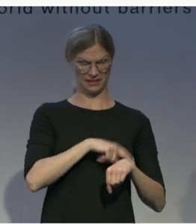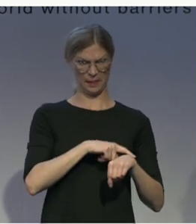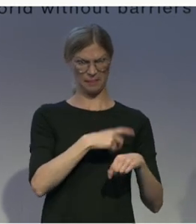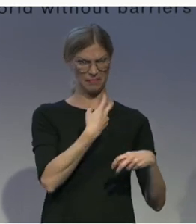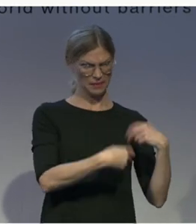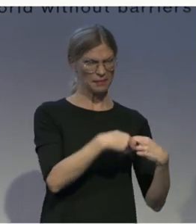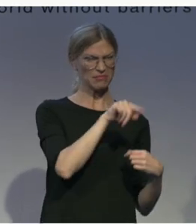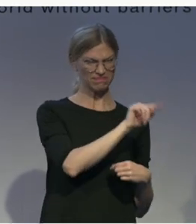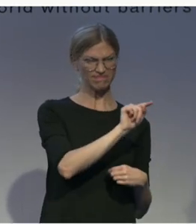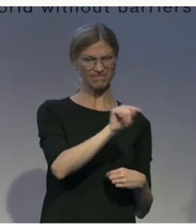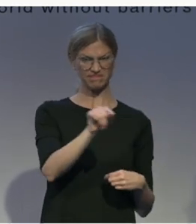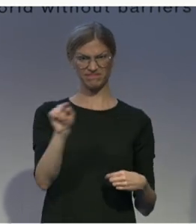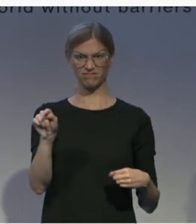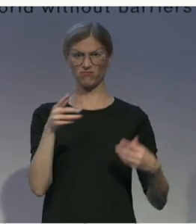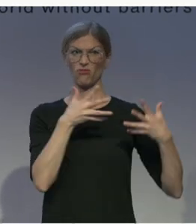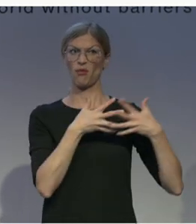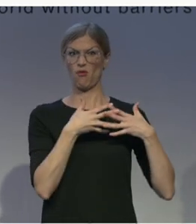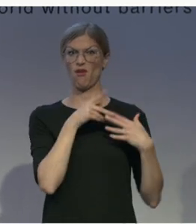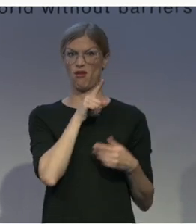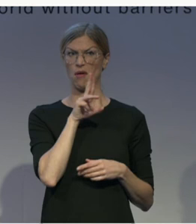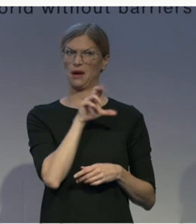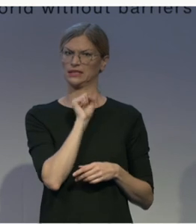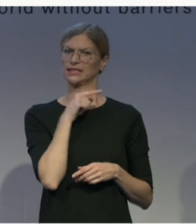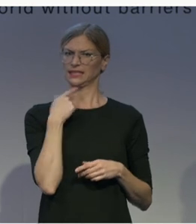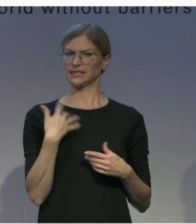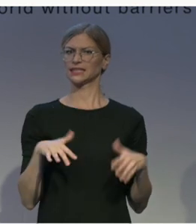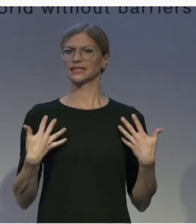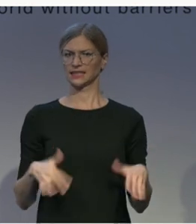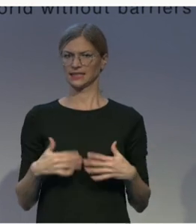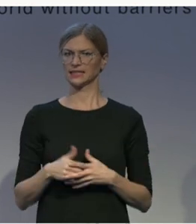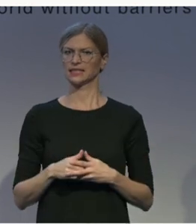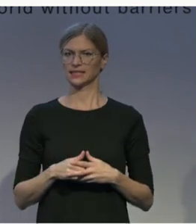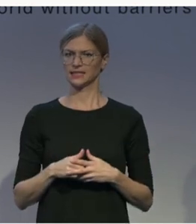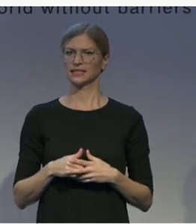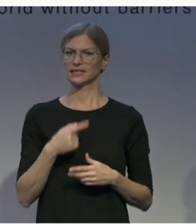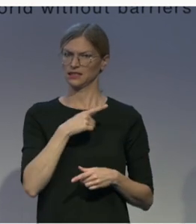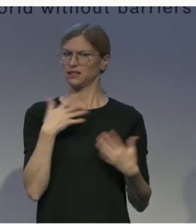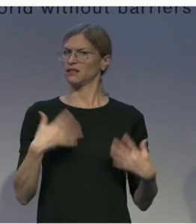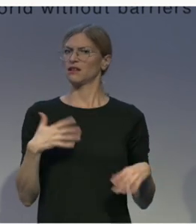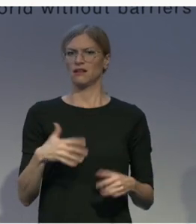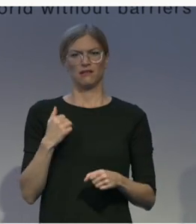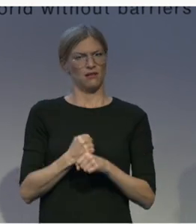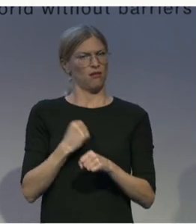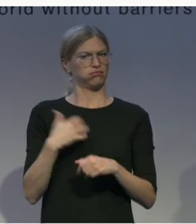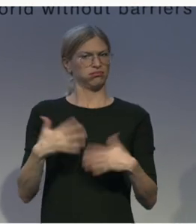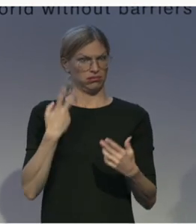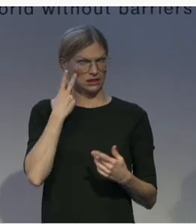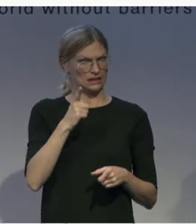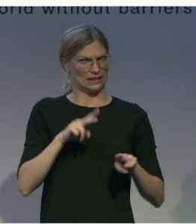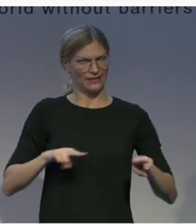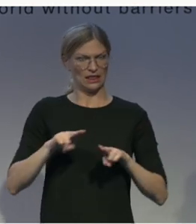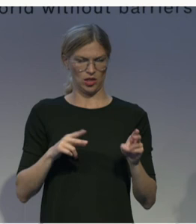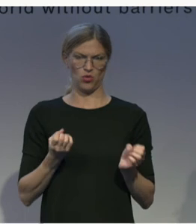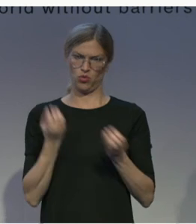come from the States. Because in the US, due to the work done by people like Mr. Harkin, you have quite a